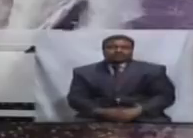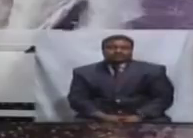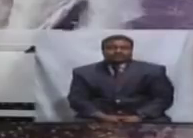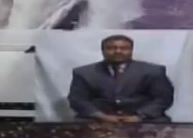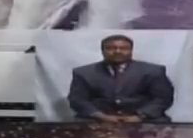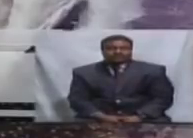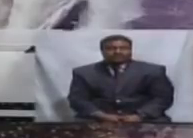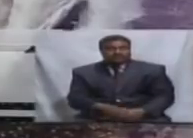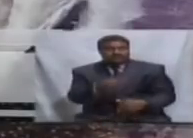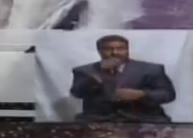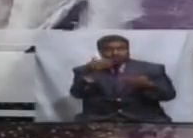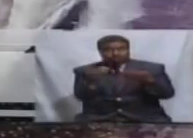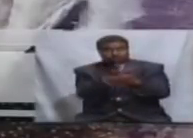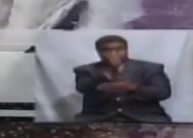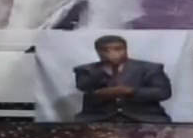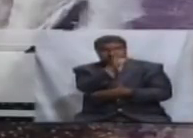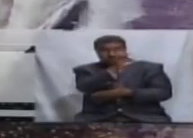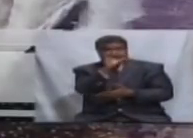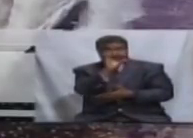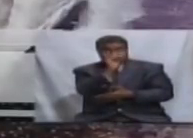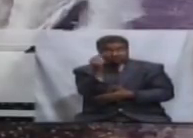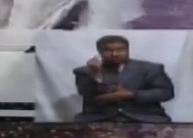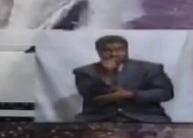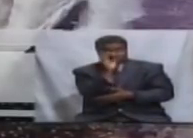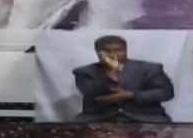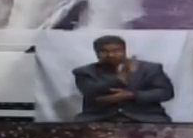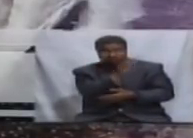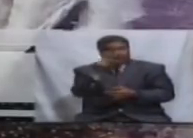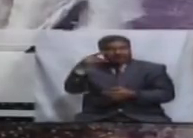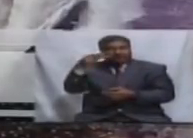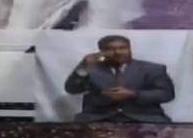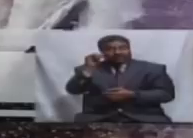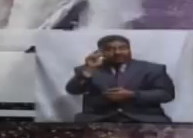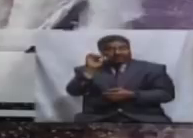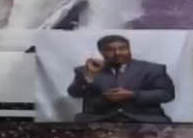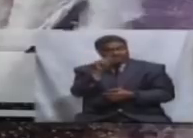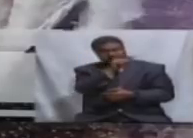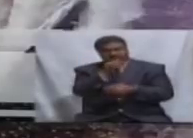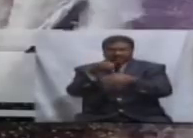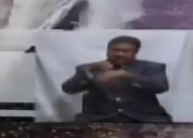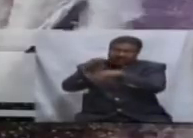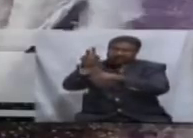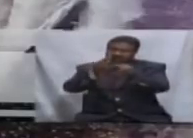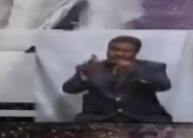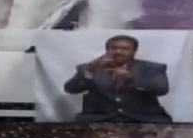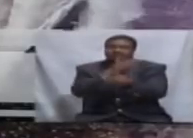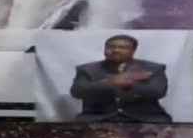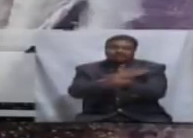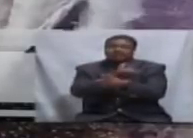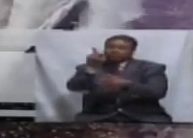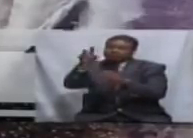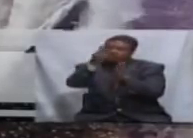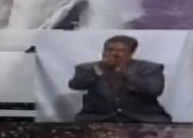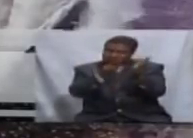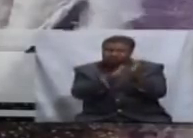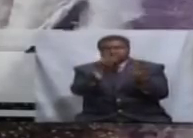And newly appointed ACC Director General Zachariah Piri has called on the public to report corruption allegations to the Commission and